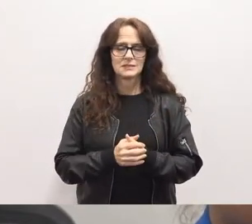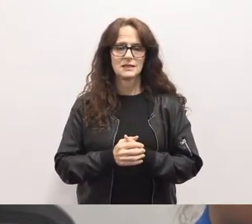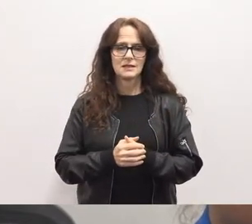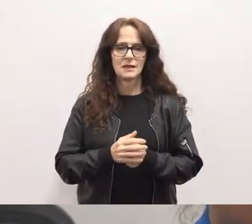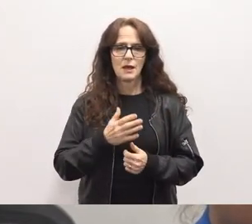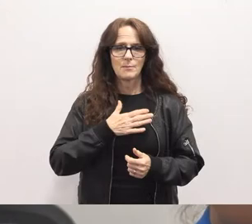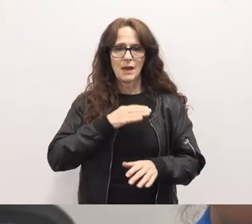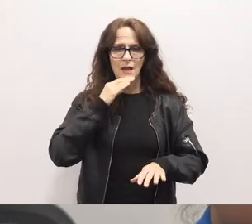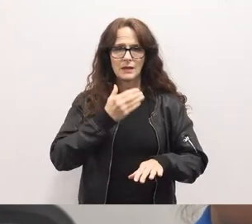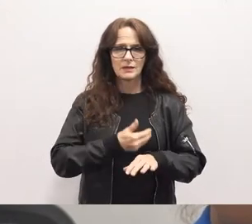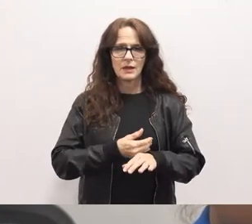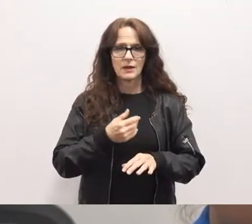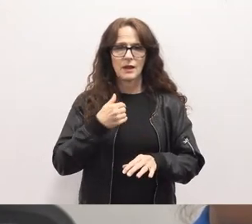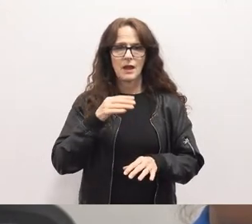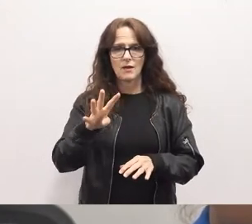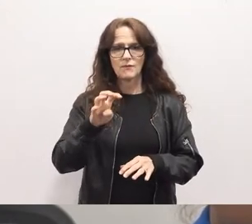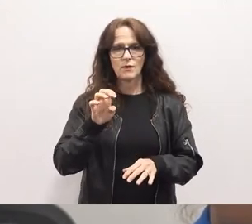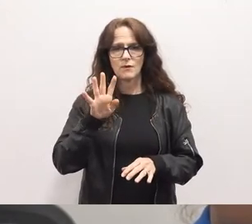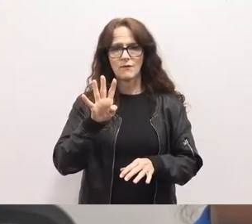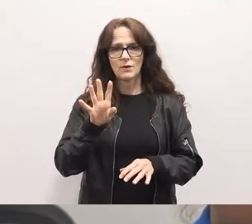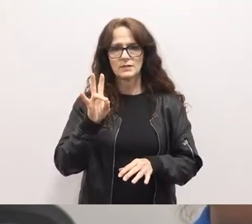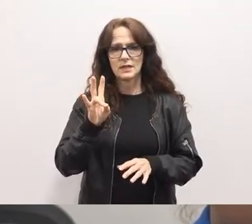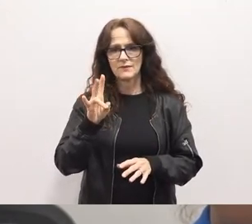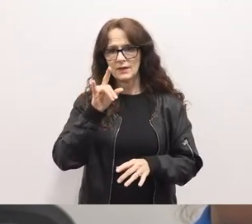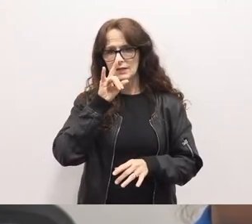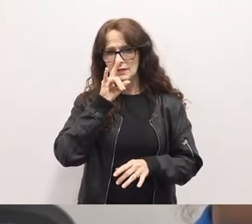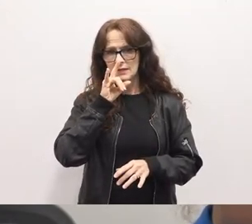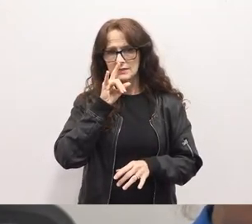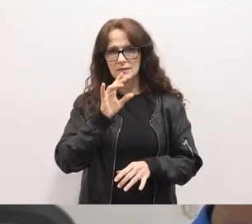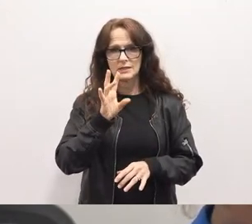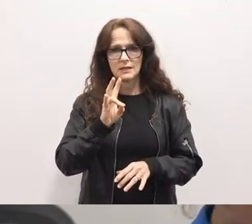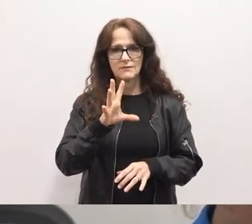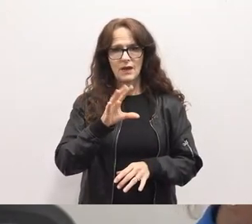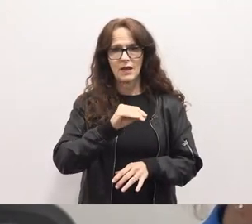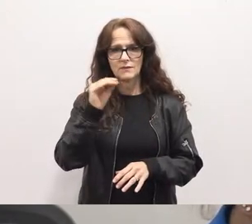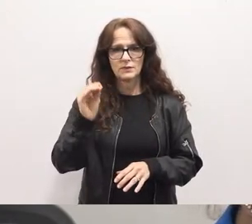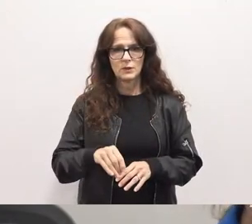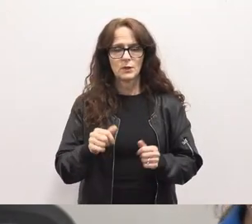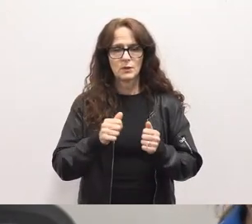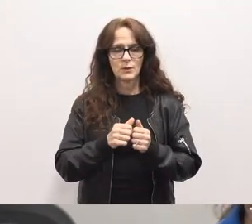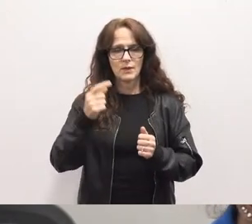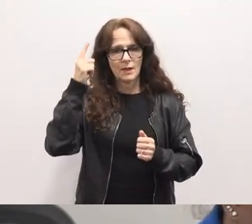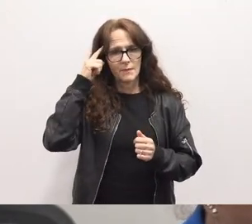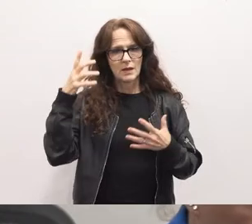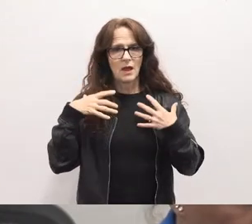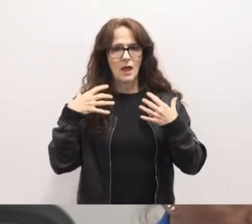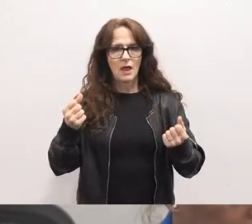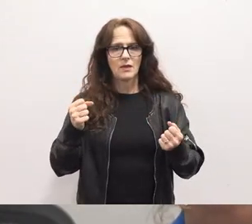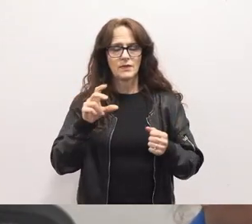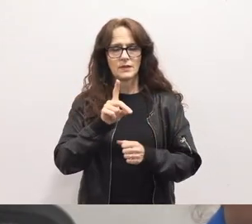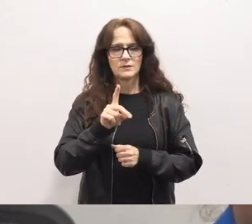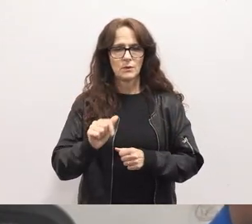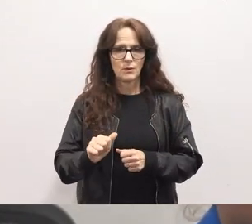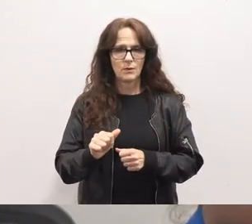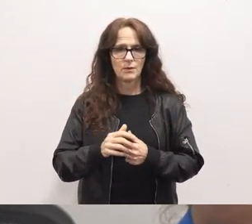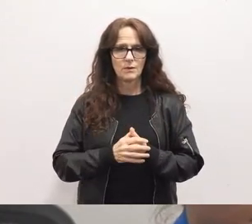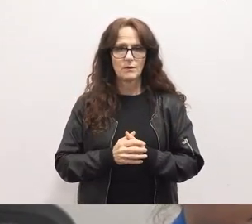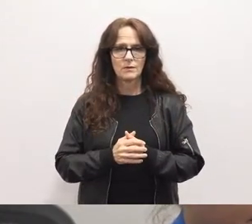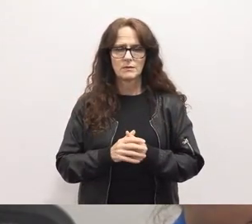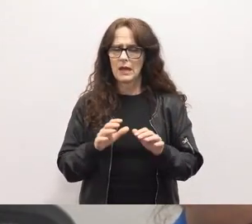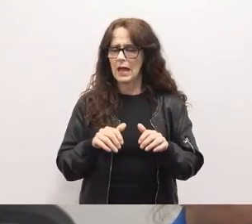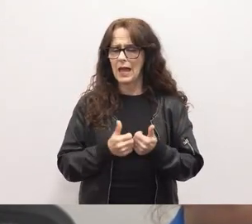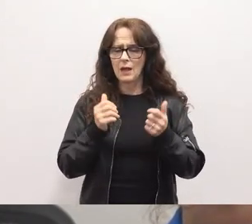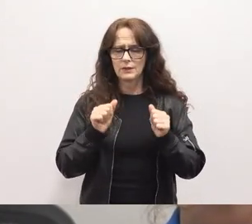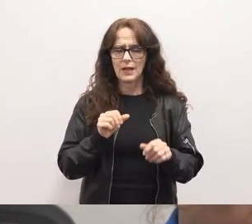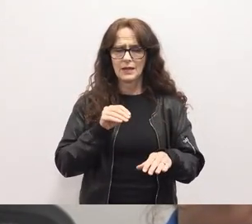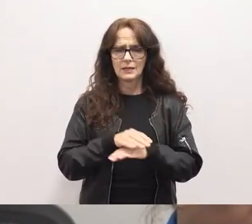daughter's school has 447 kids, that is 75 students with a mental health disorder. How can a